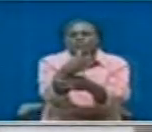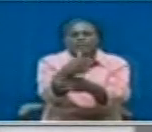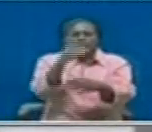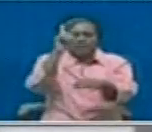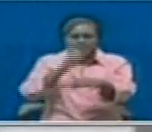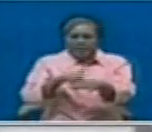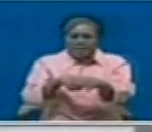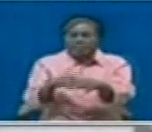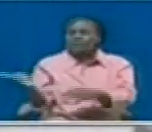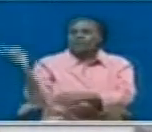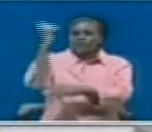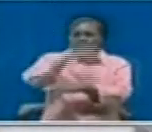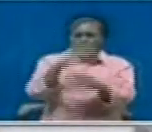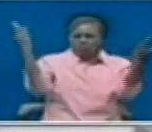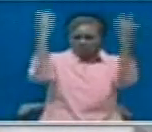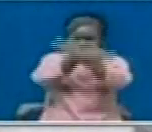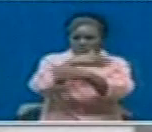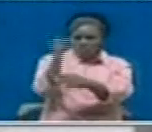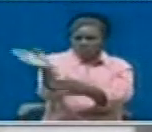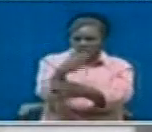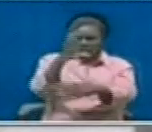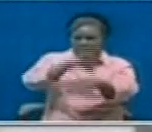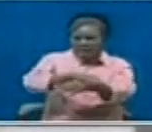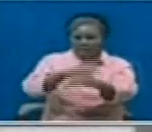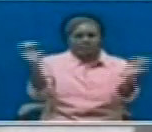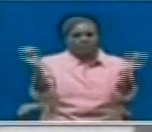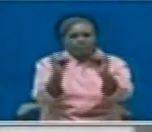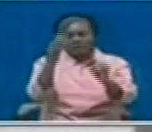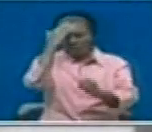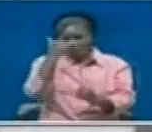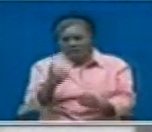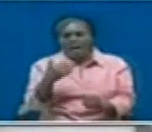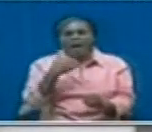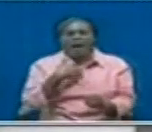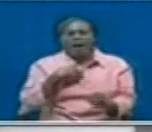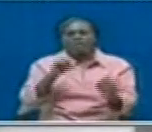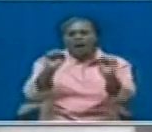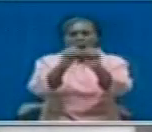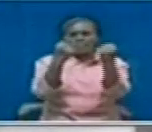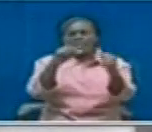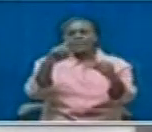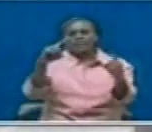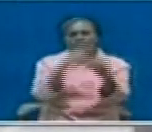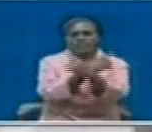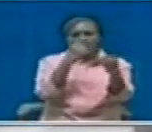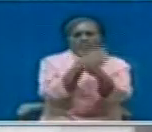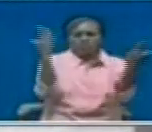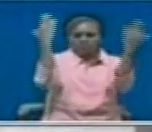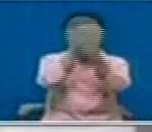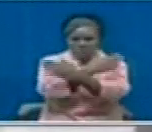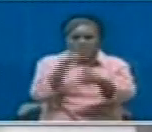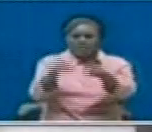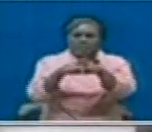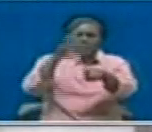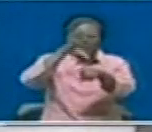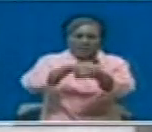ukivua mchana usiku hazitafua sababu kuna vile kuna vitu vingi tafanyika usiku. Tukivua hata usiku kuna vitu